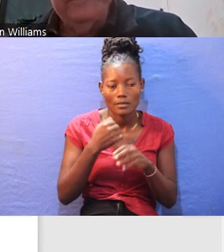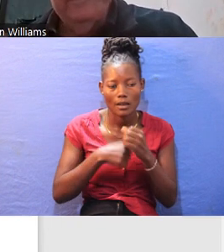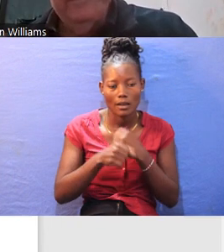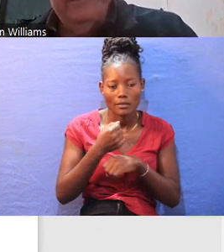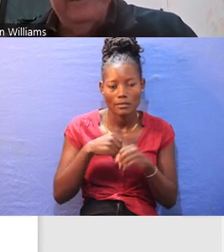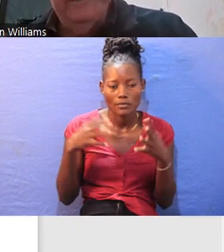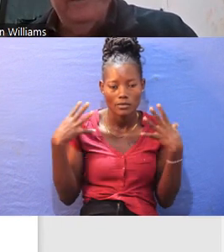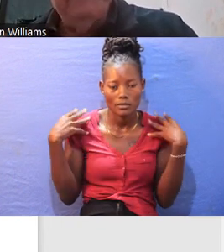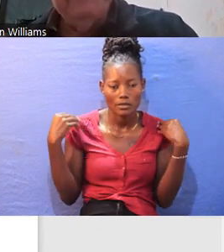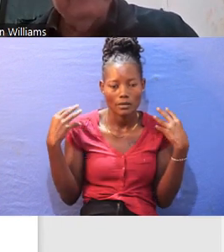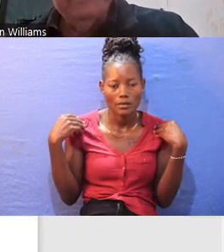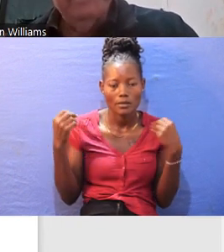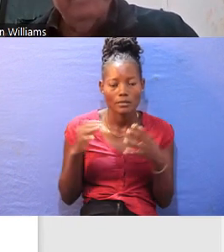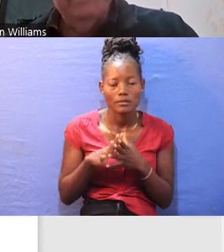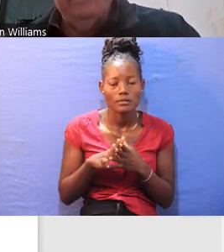press.